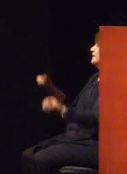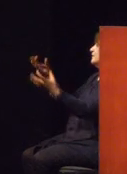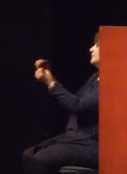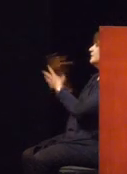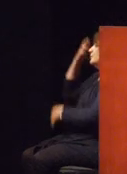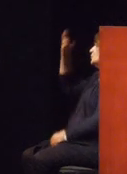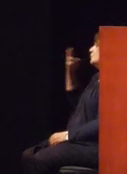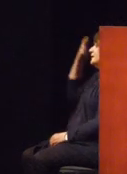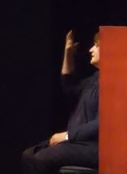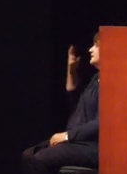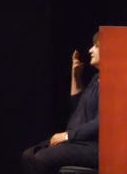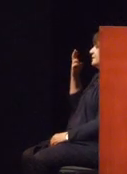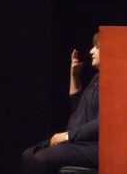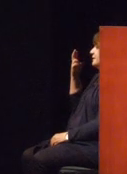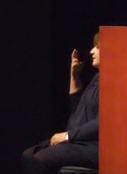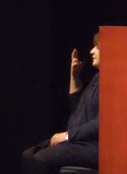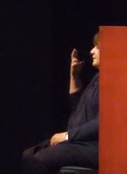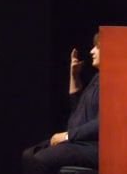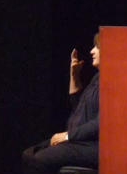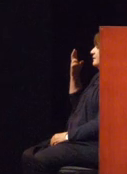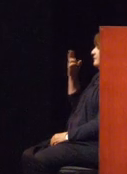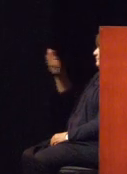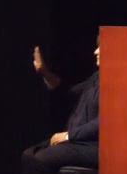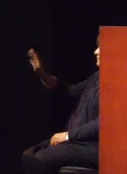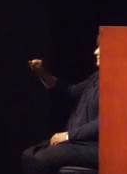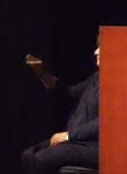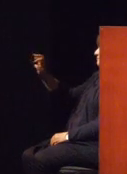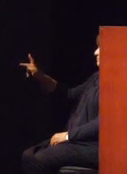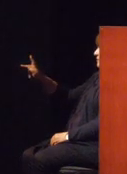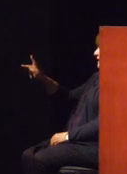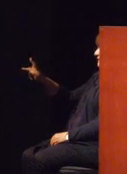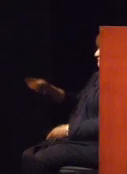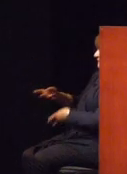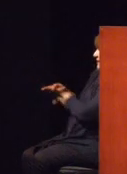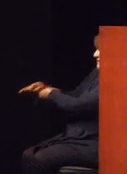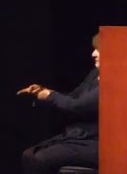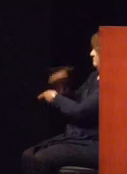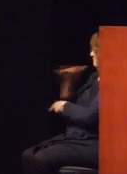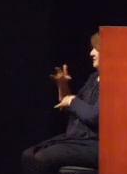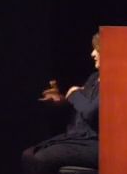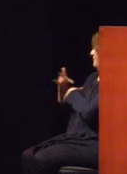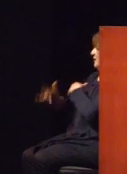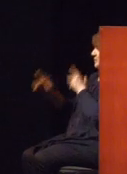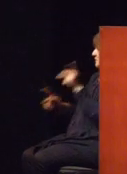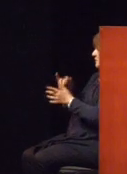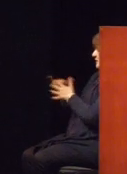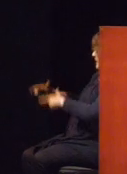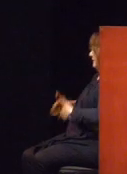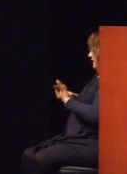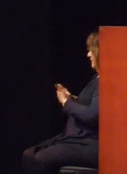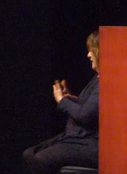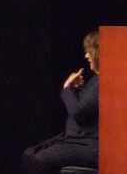reasons why there were bank mortgages were often not available to people who lived in predominantly